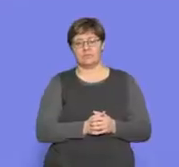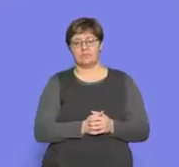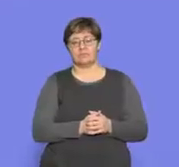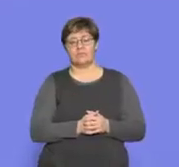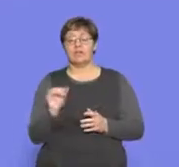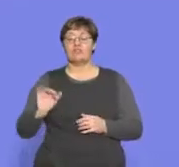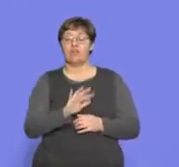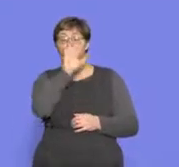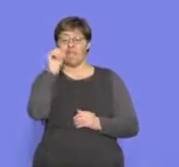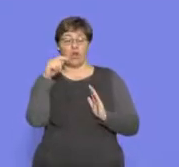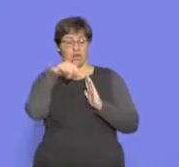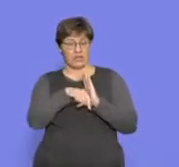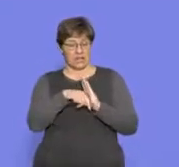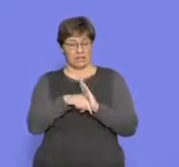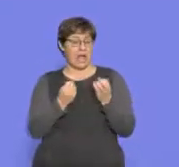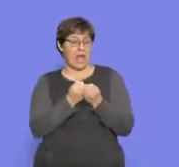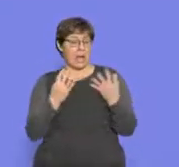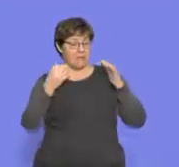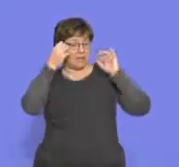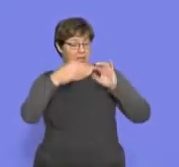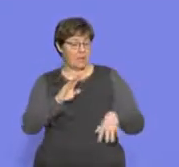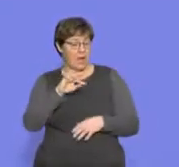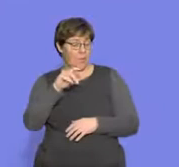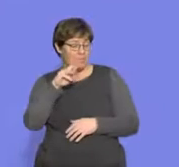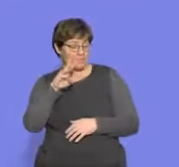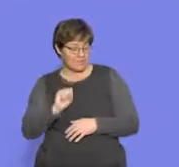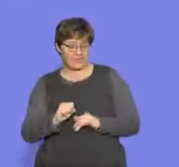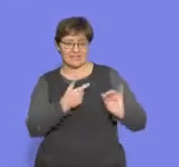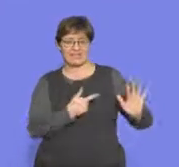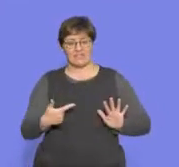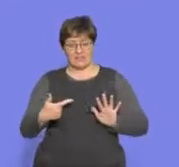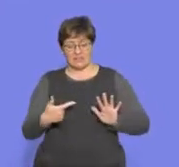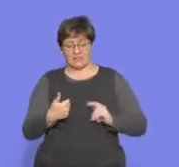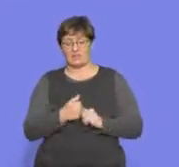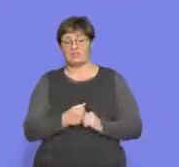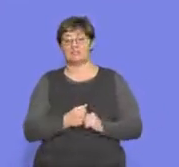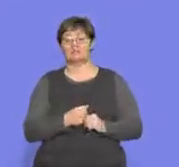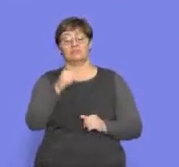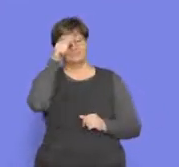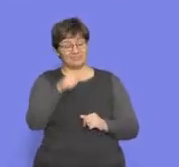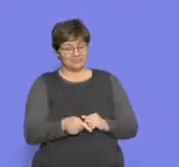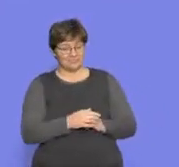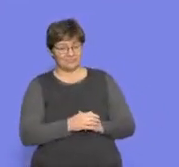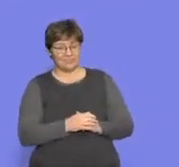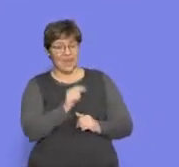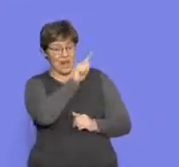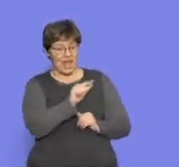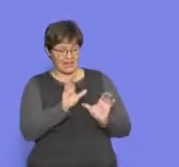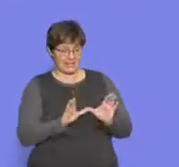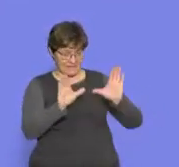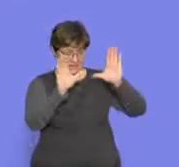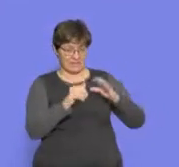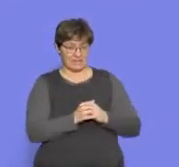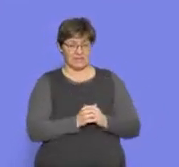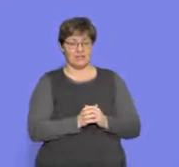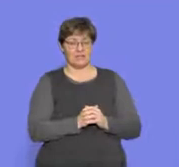So in the context of South Africa, we have different biomes, and these terrestrial biomes are either broken